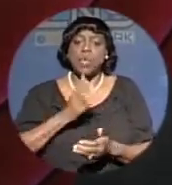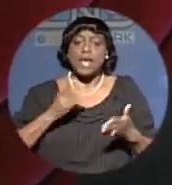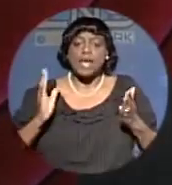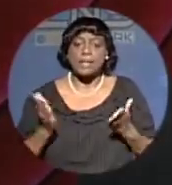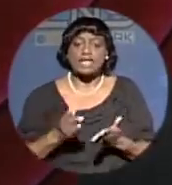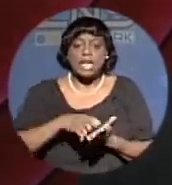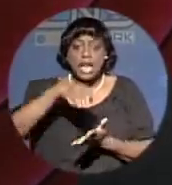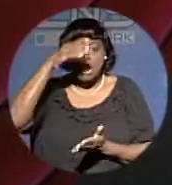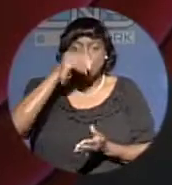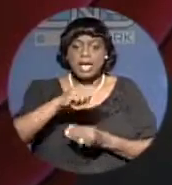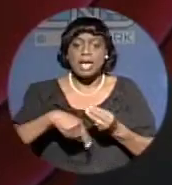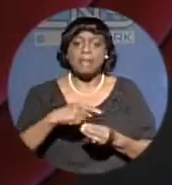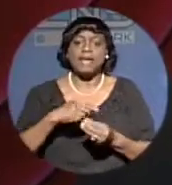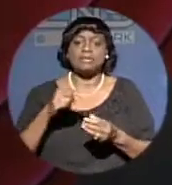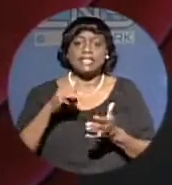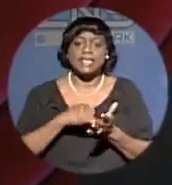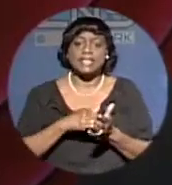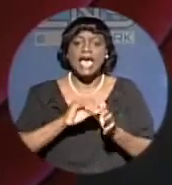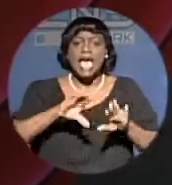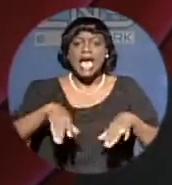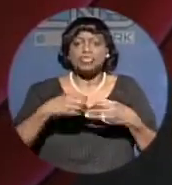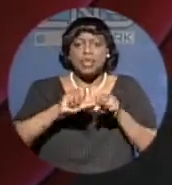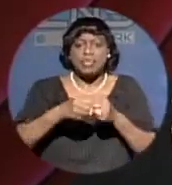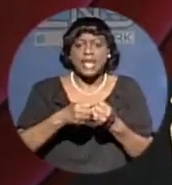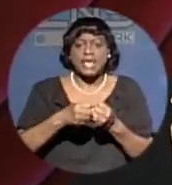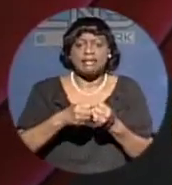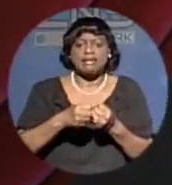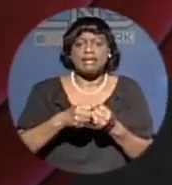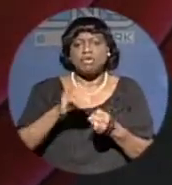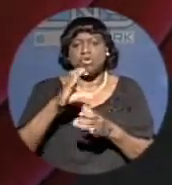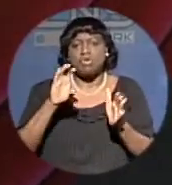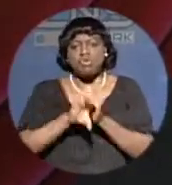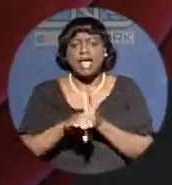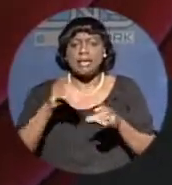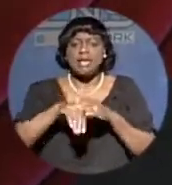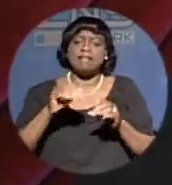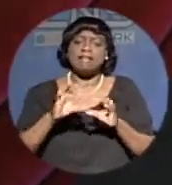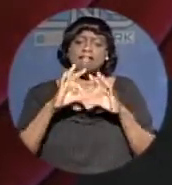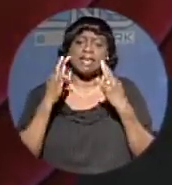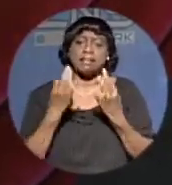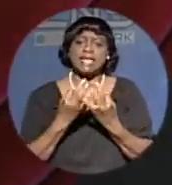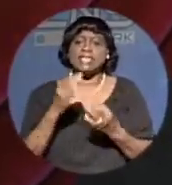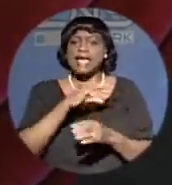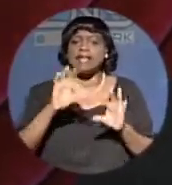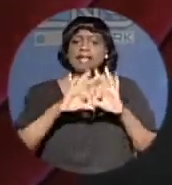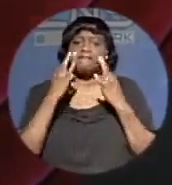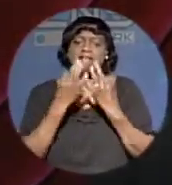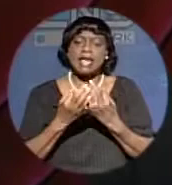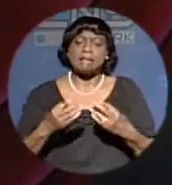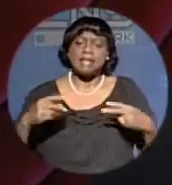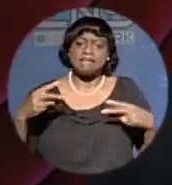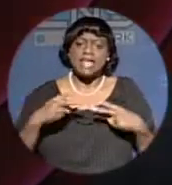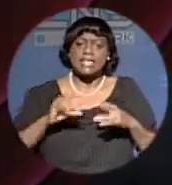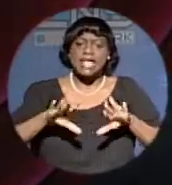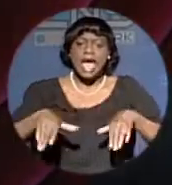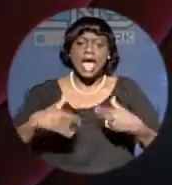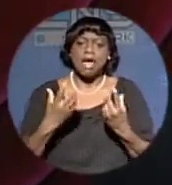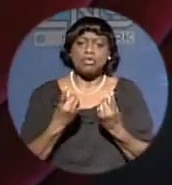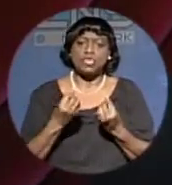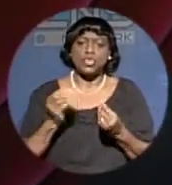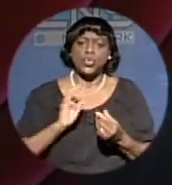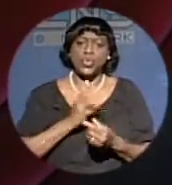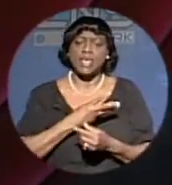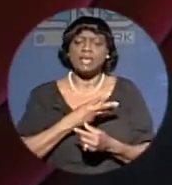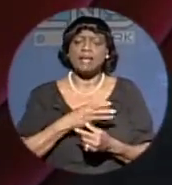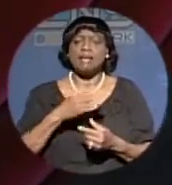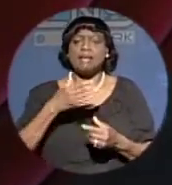it? How do we prevent it? How do we break the cycle of crime in families and family violence? How do we best